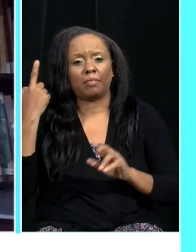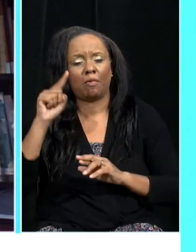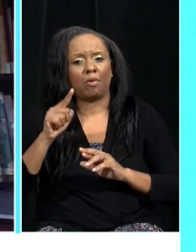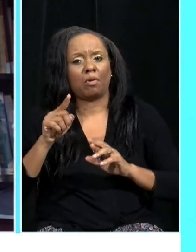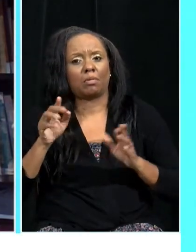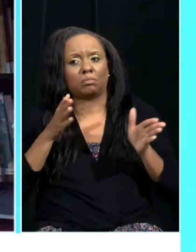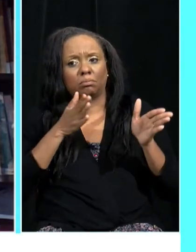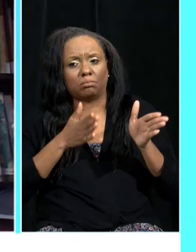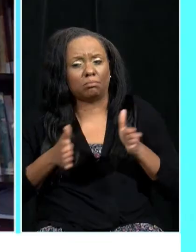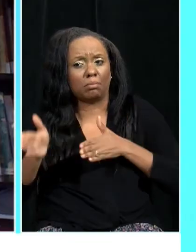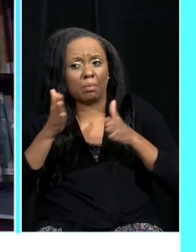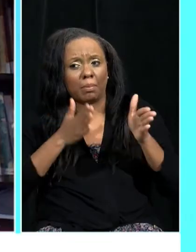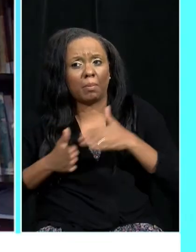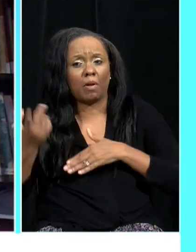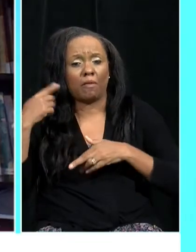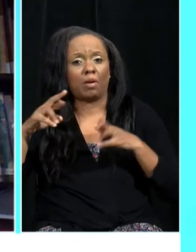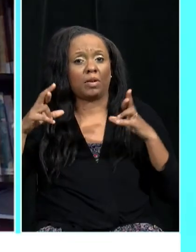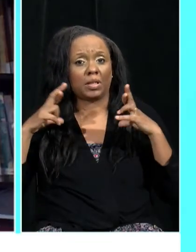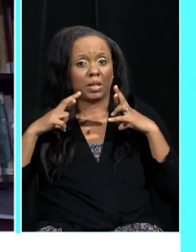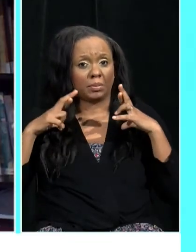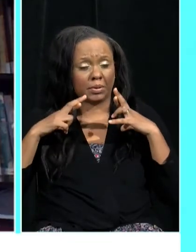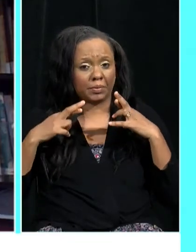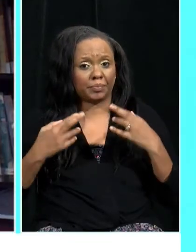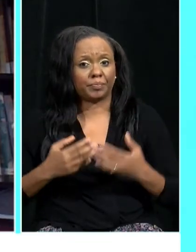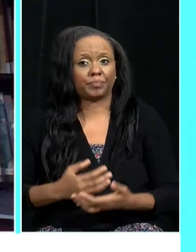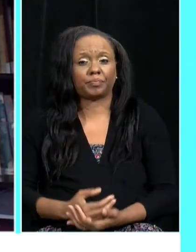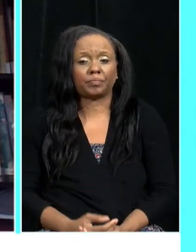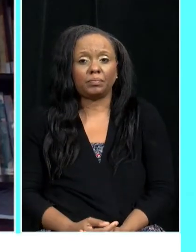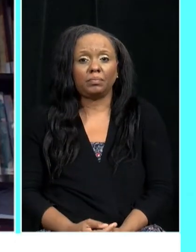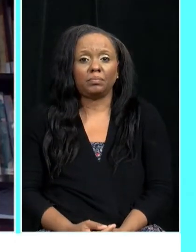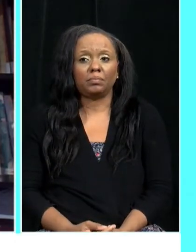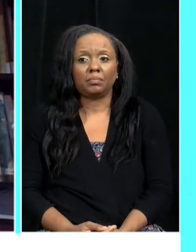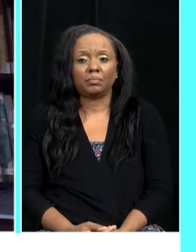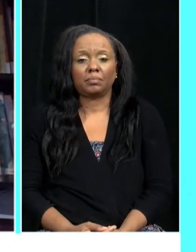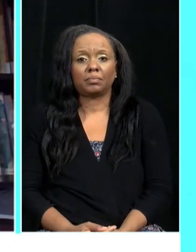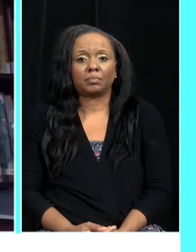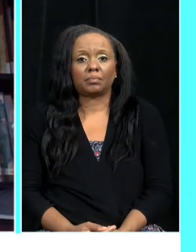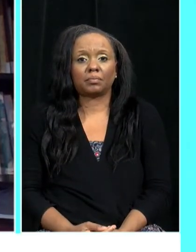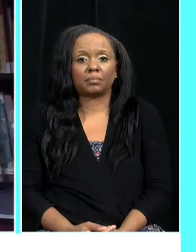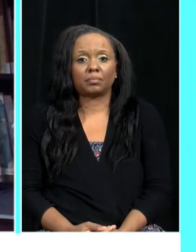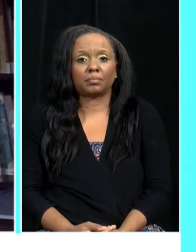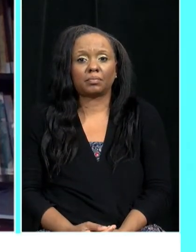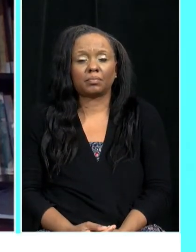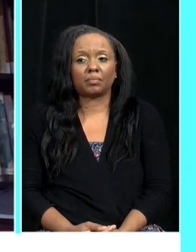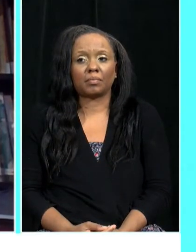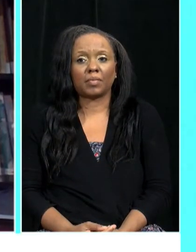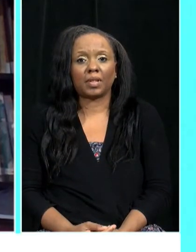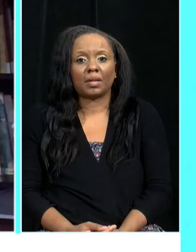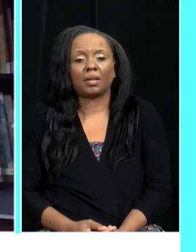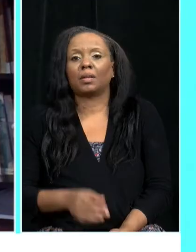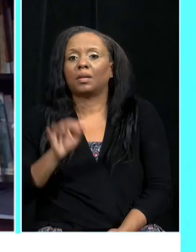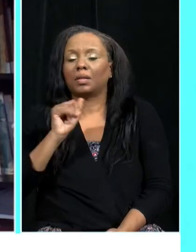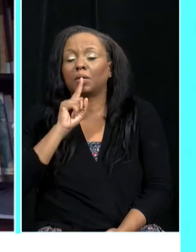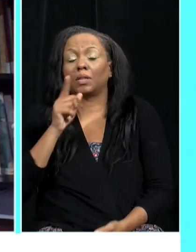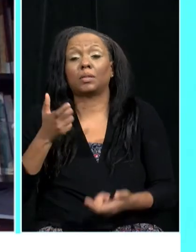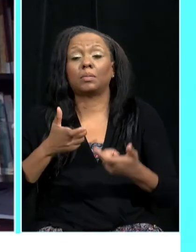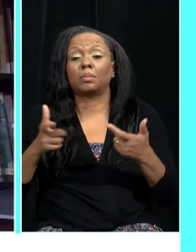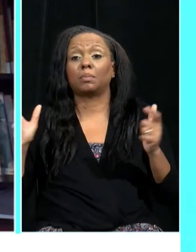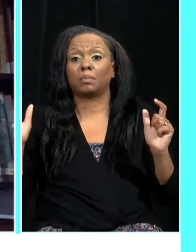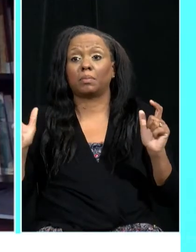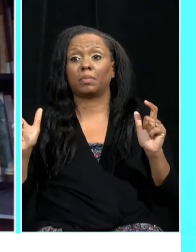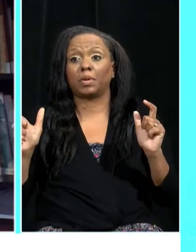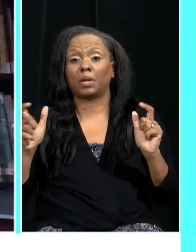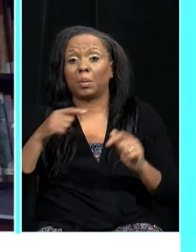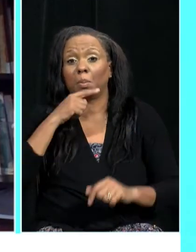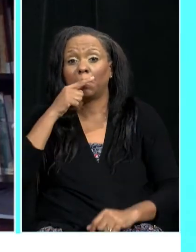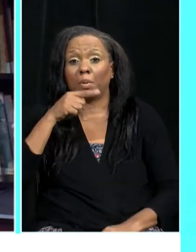preparing for retirement. I mean, I think that's a major public policy issue. That's something I am